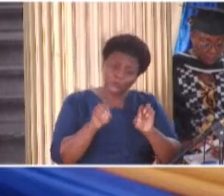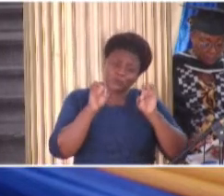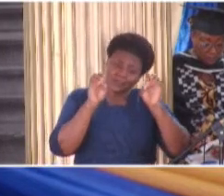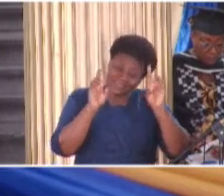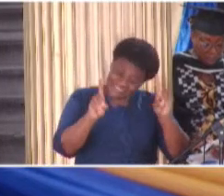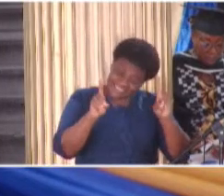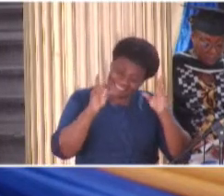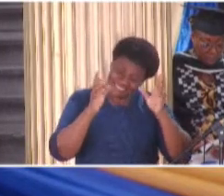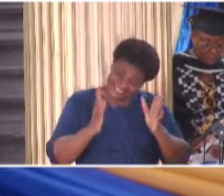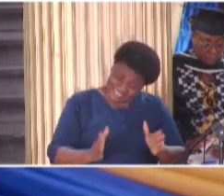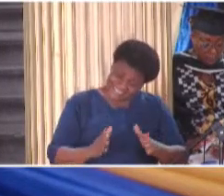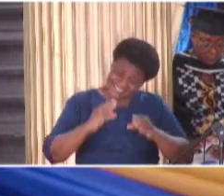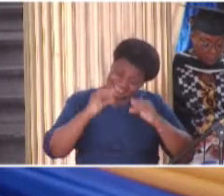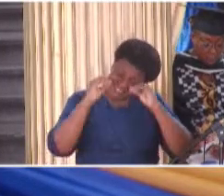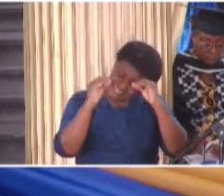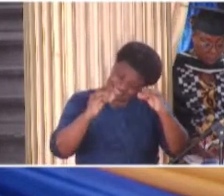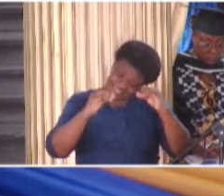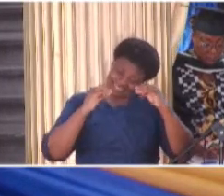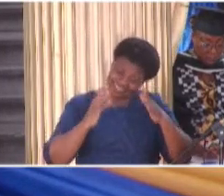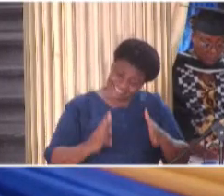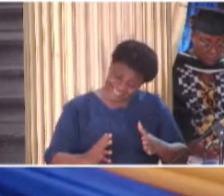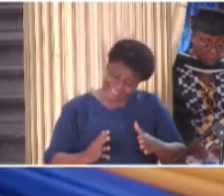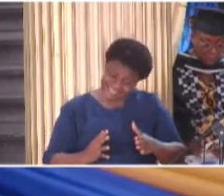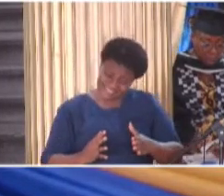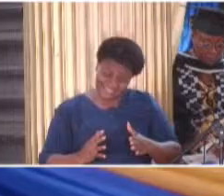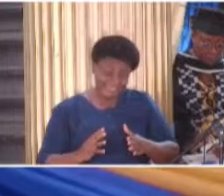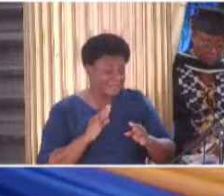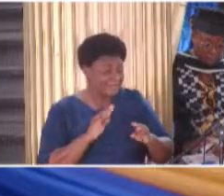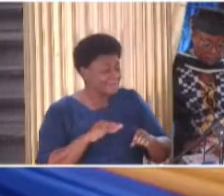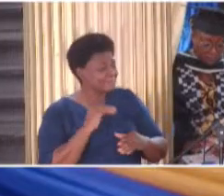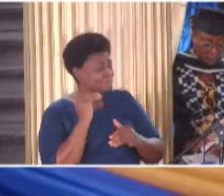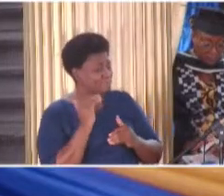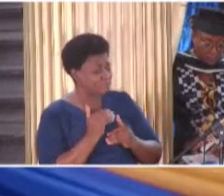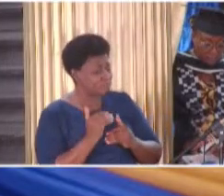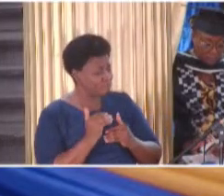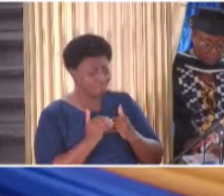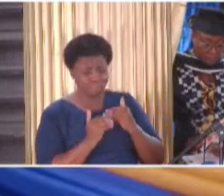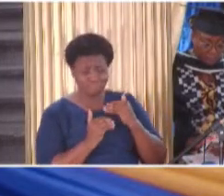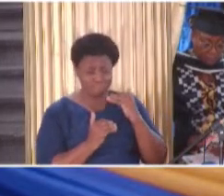teacher and progressed step by step